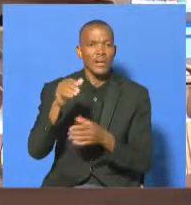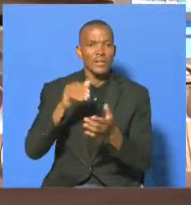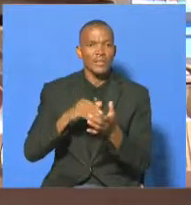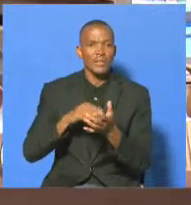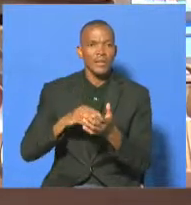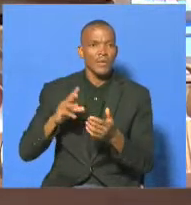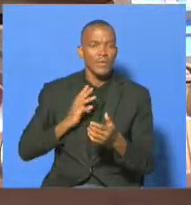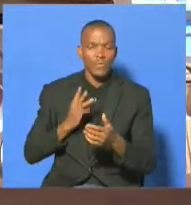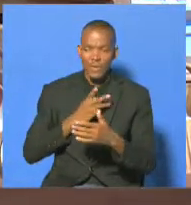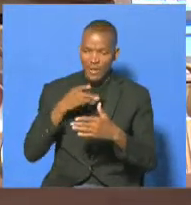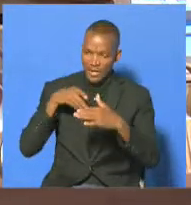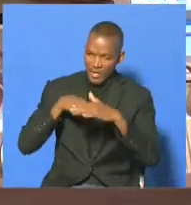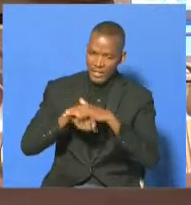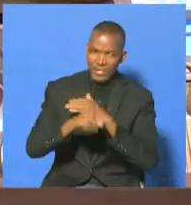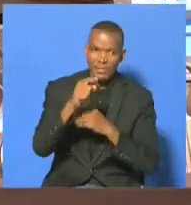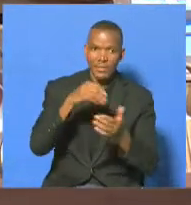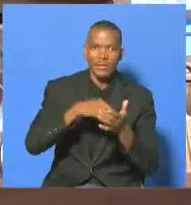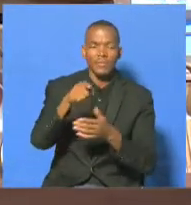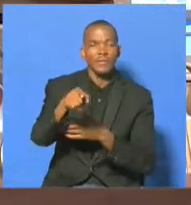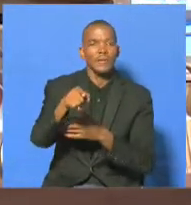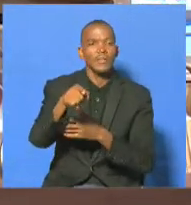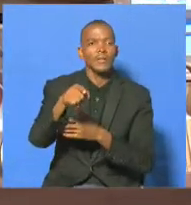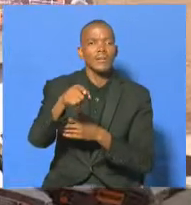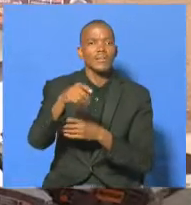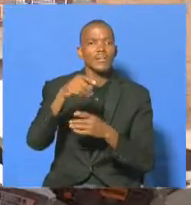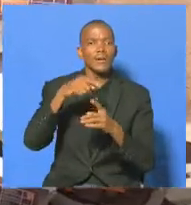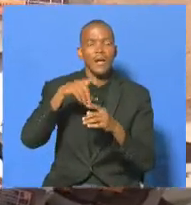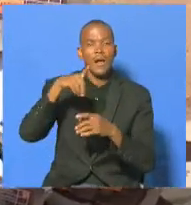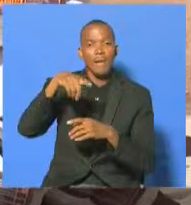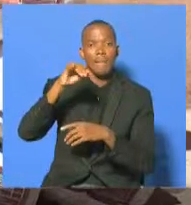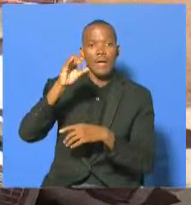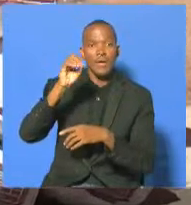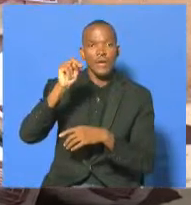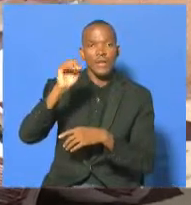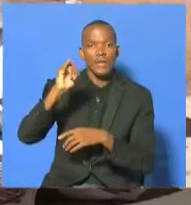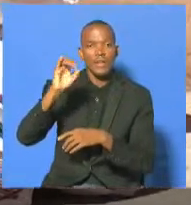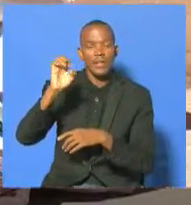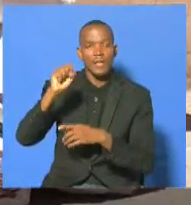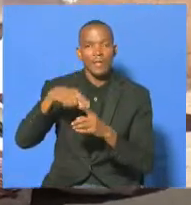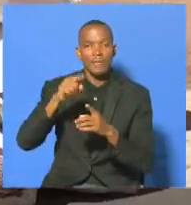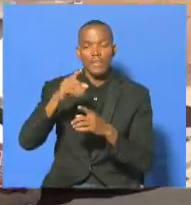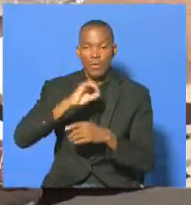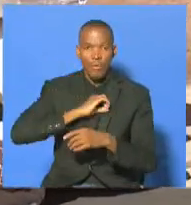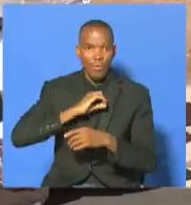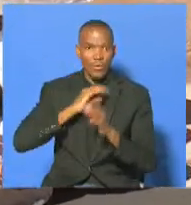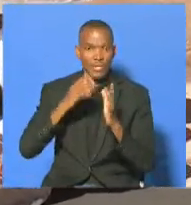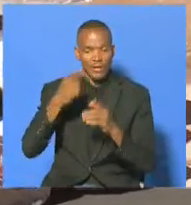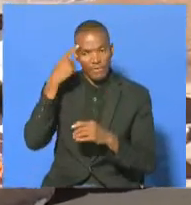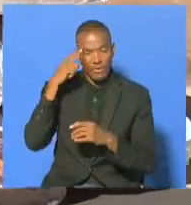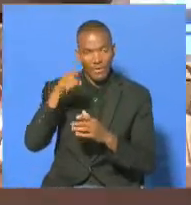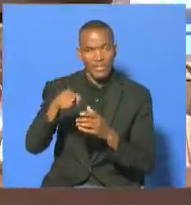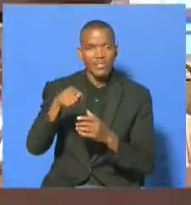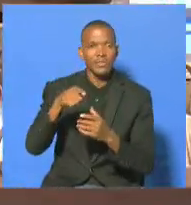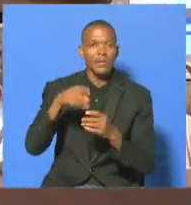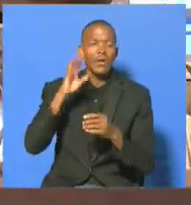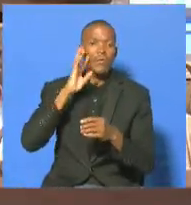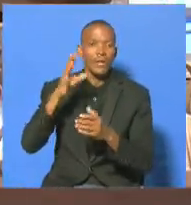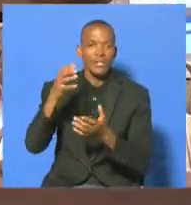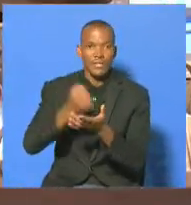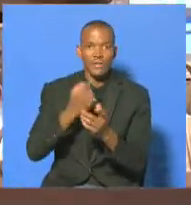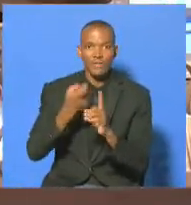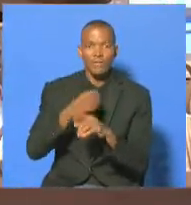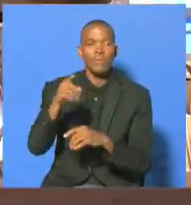tsene ko molelwane wa Pioneer ko Lobatse. Ne e le gore monga tsone o tlile o di tsa gone